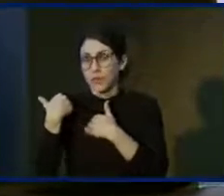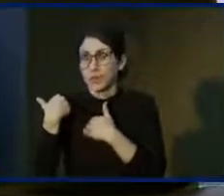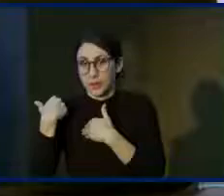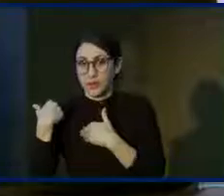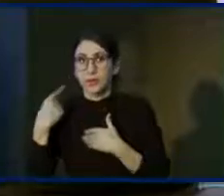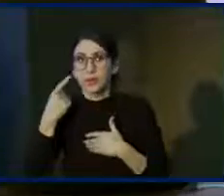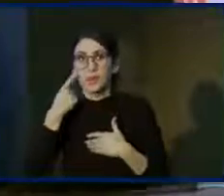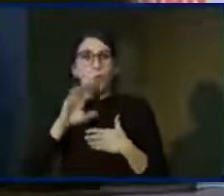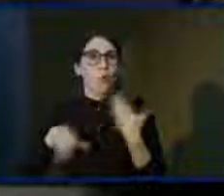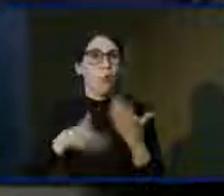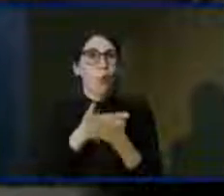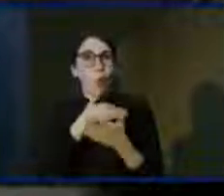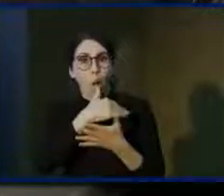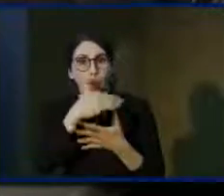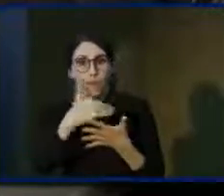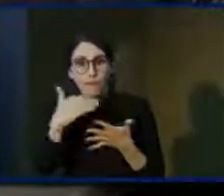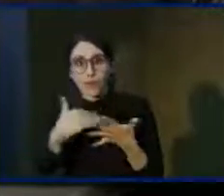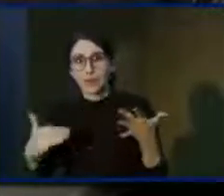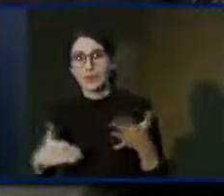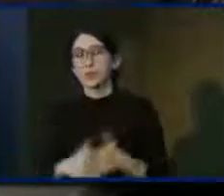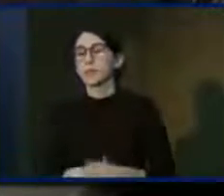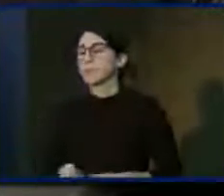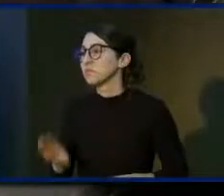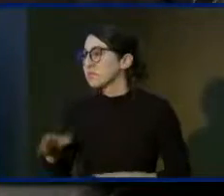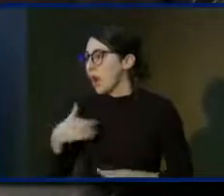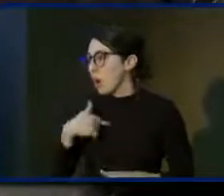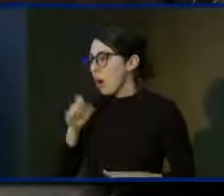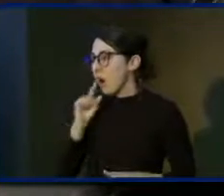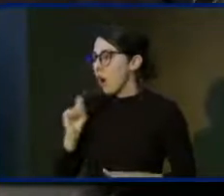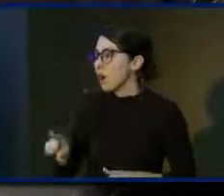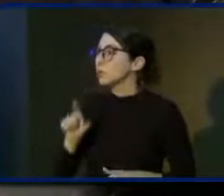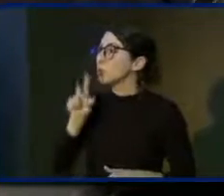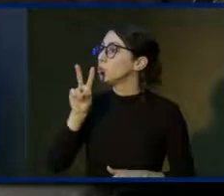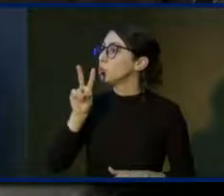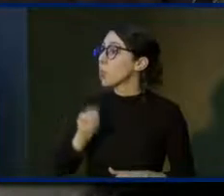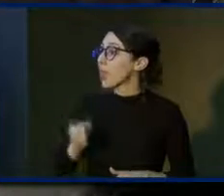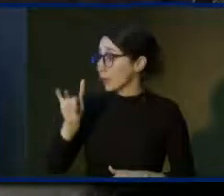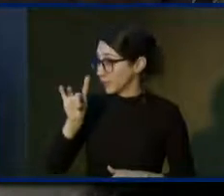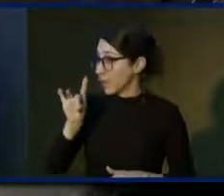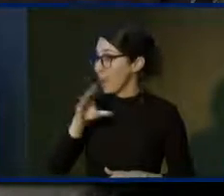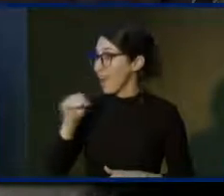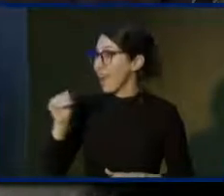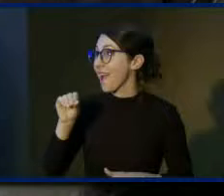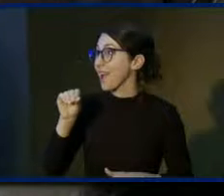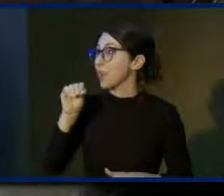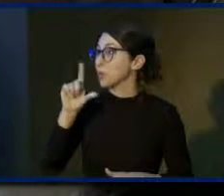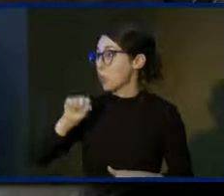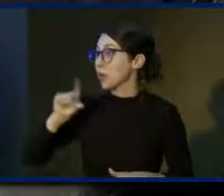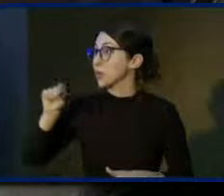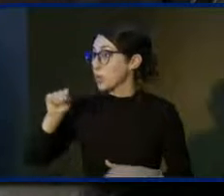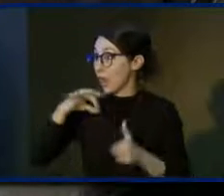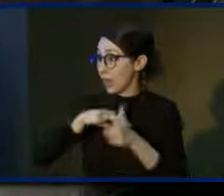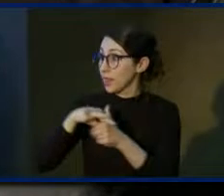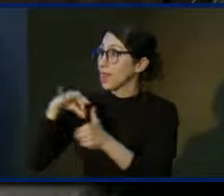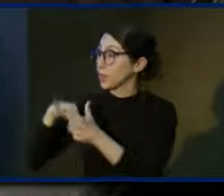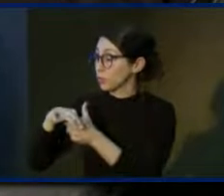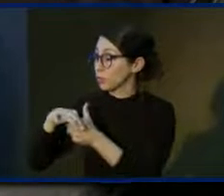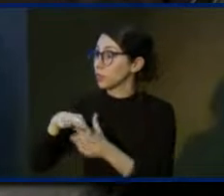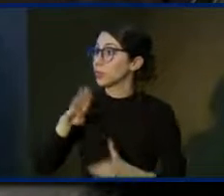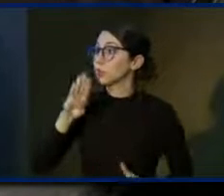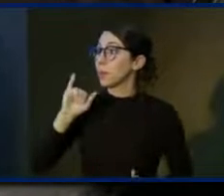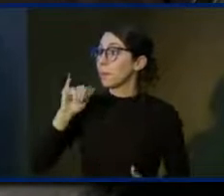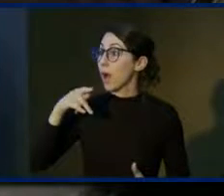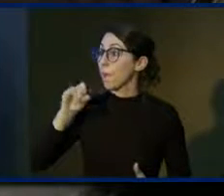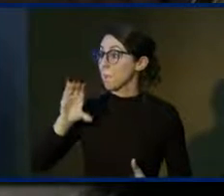of those levels. Let me ask you this question. I'm going to read it verbatim. In 2008 and 2020 elections, BIPOC